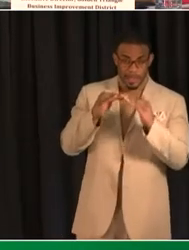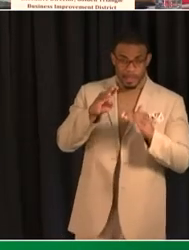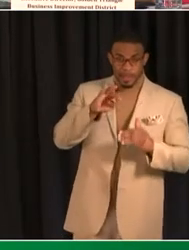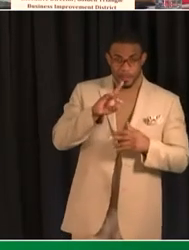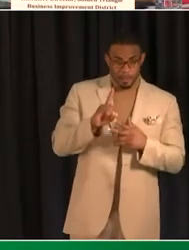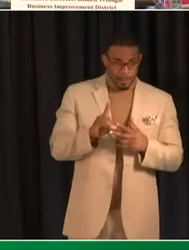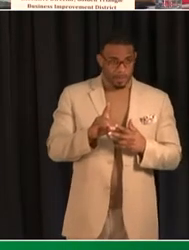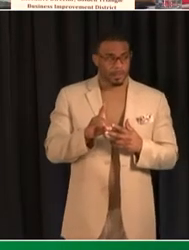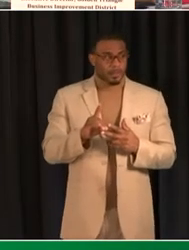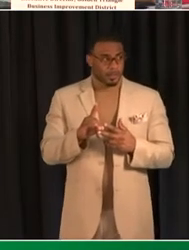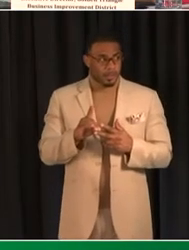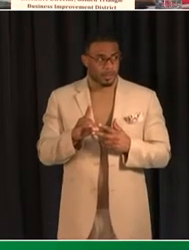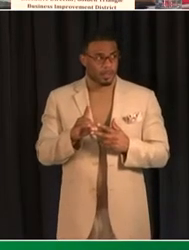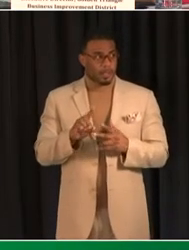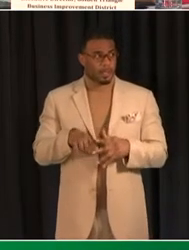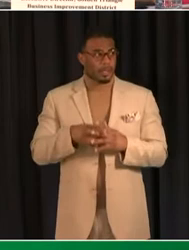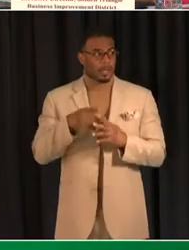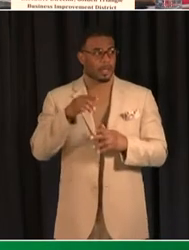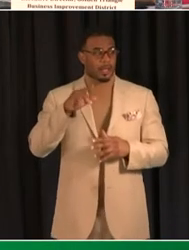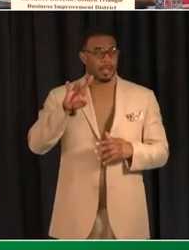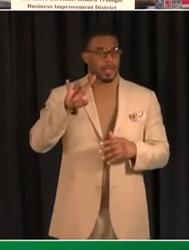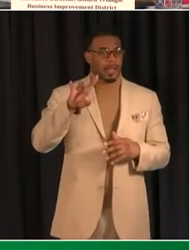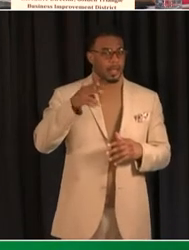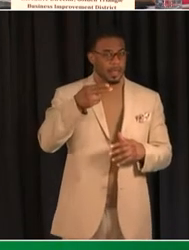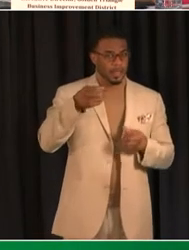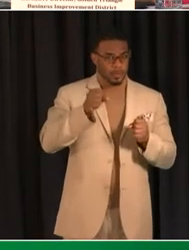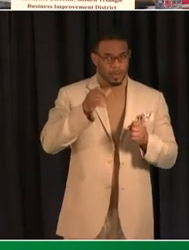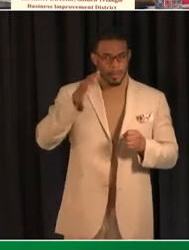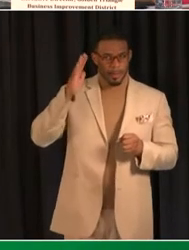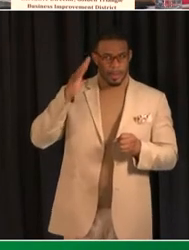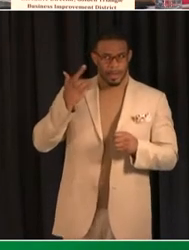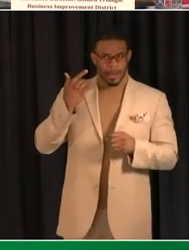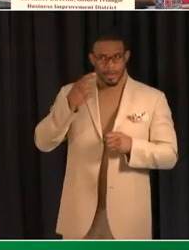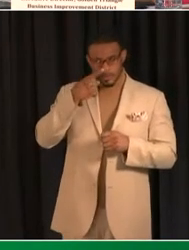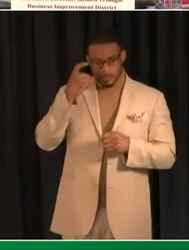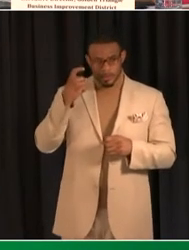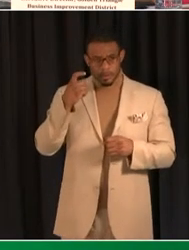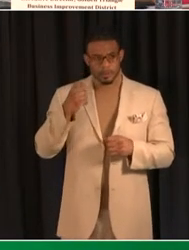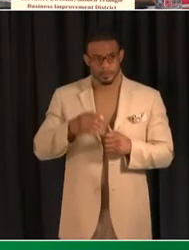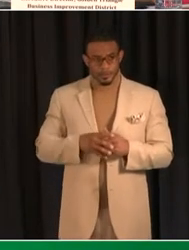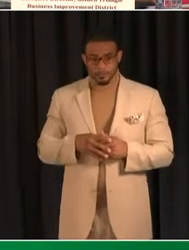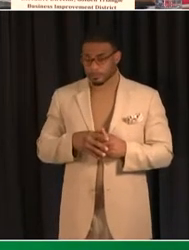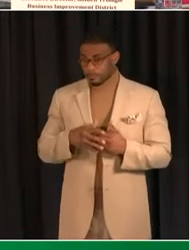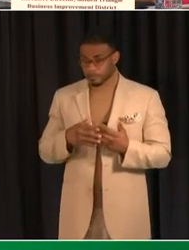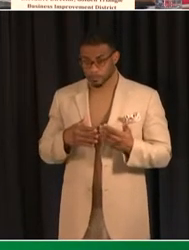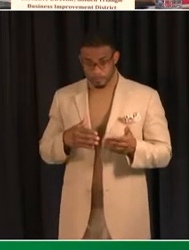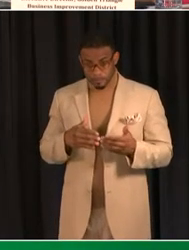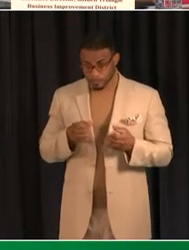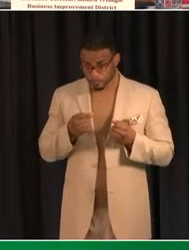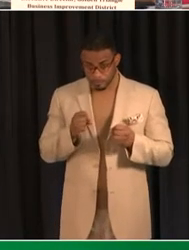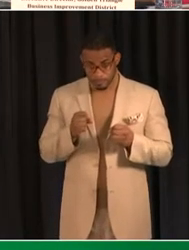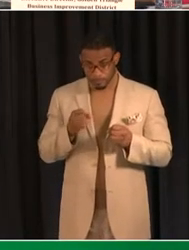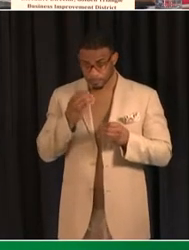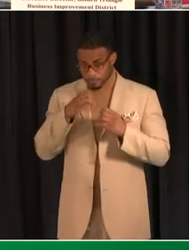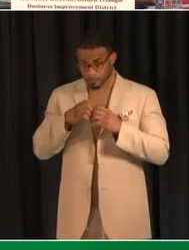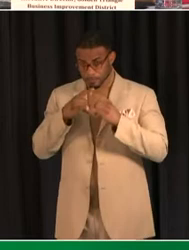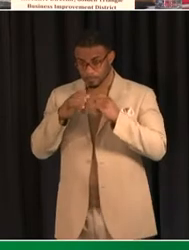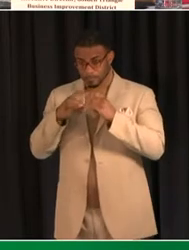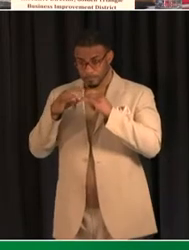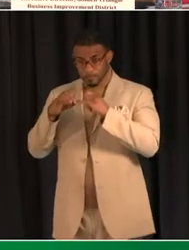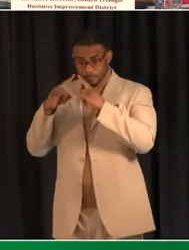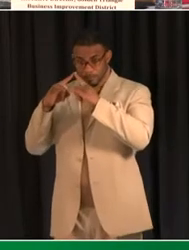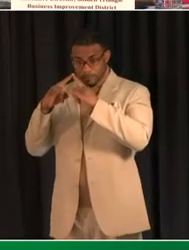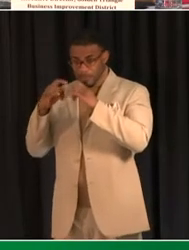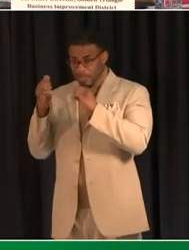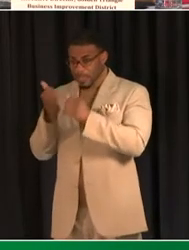the downtown bid started on 8th Street back last summer. And, the streeteries are popping